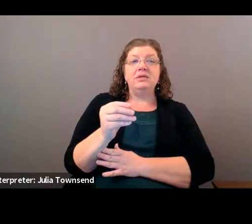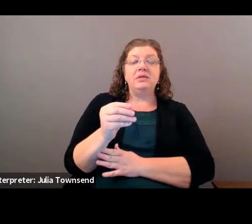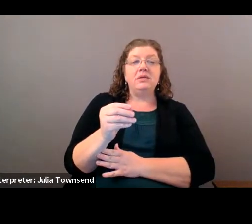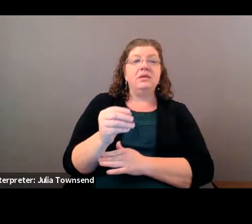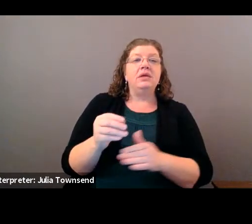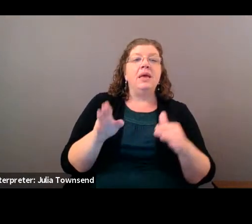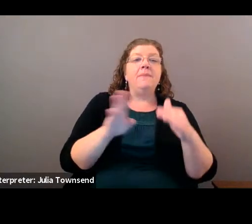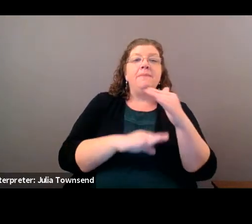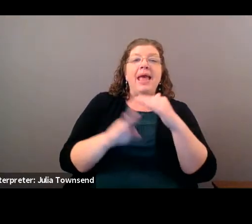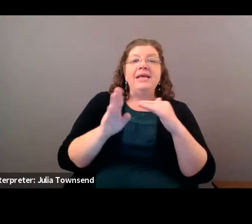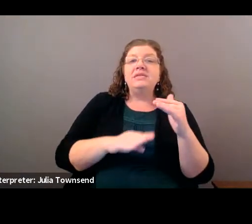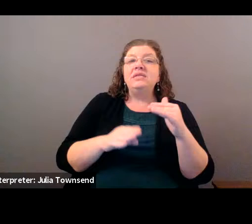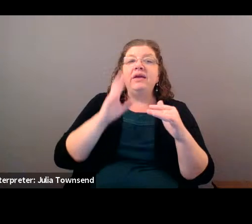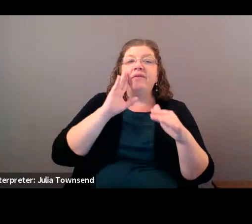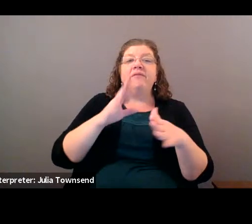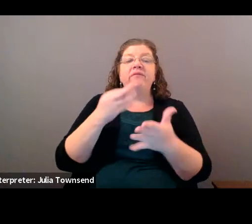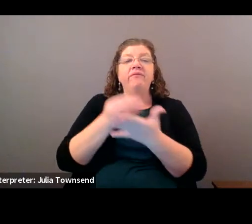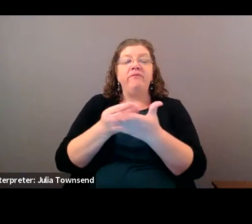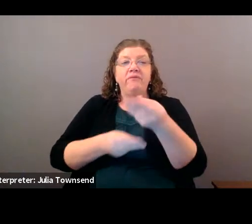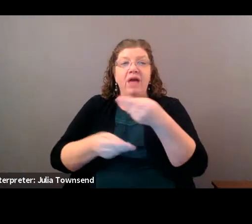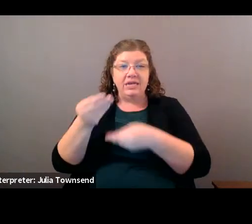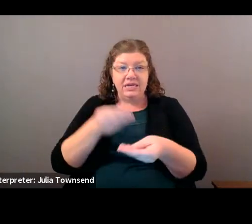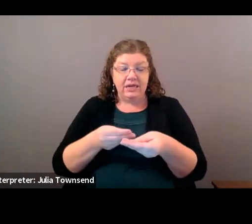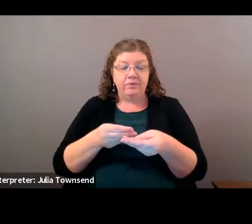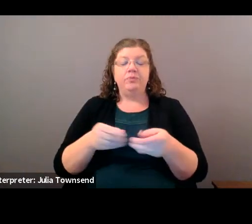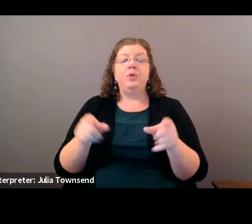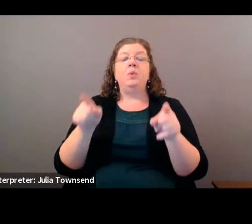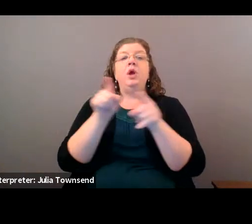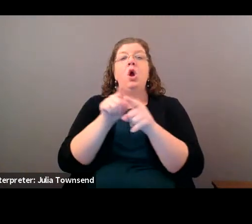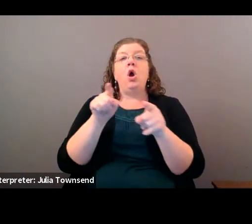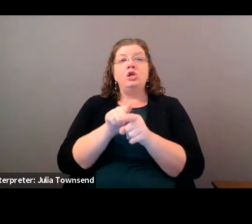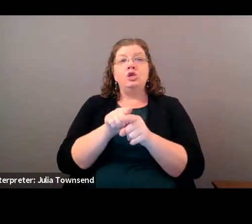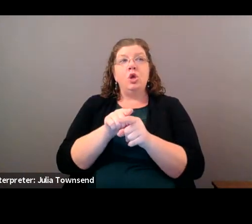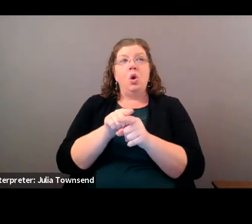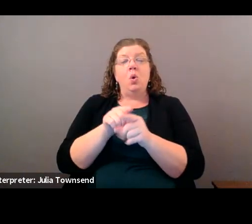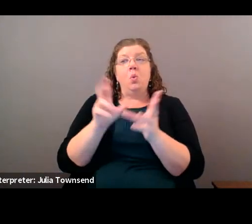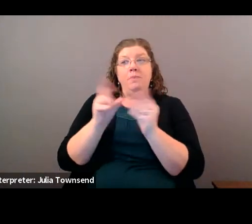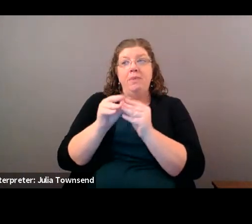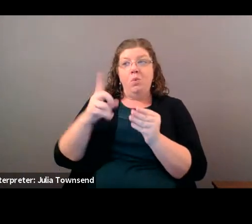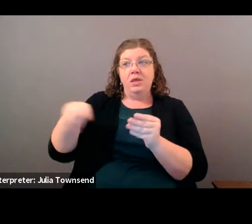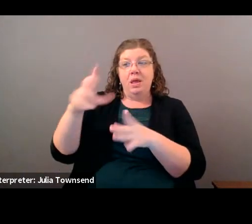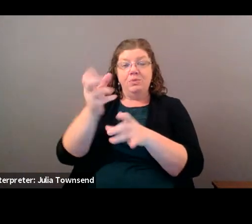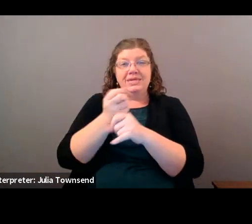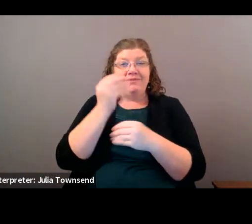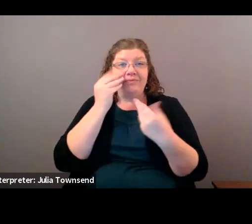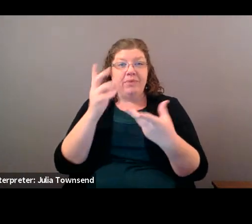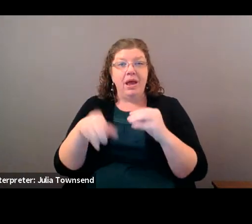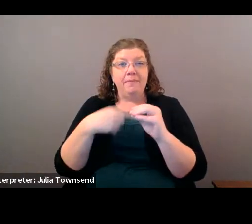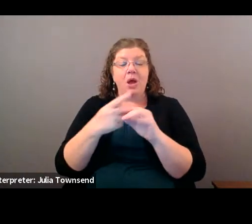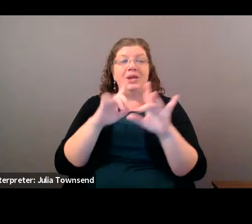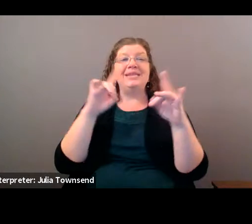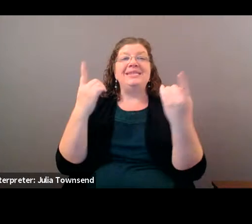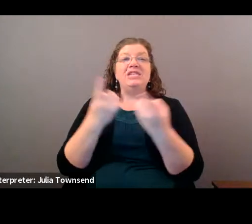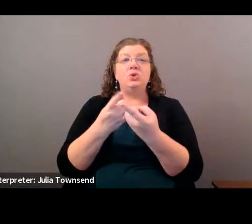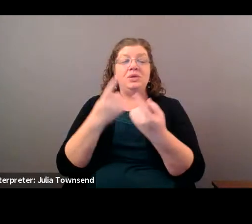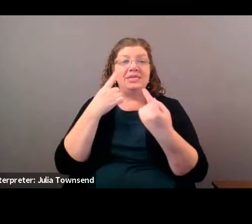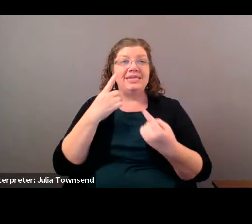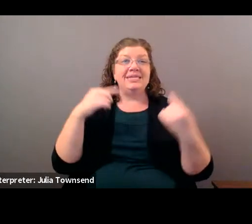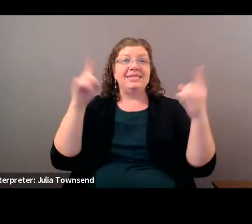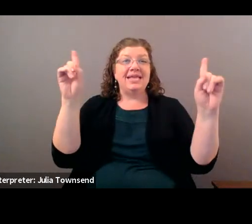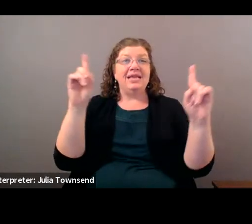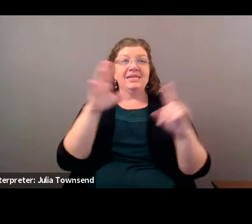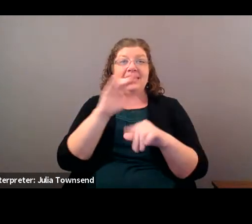funding. We also we met with them to receive information about our district's successes